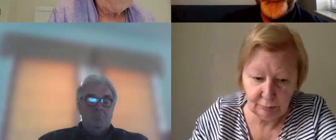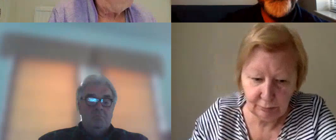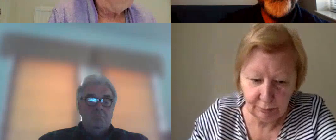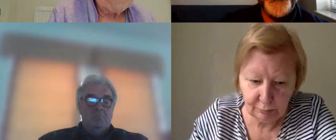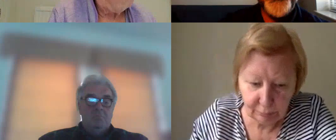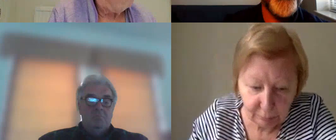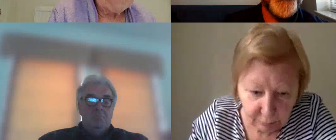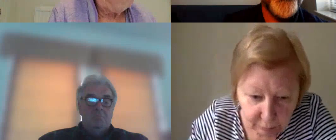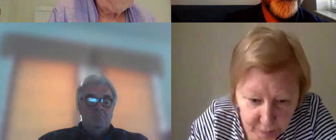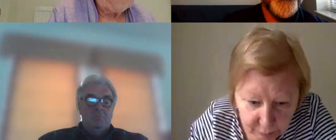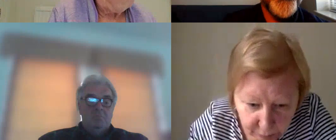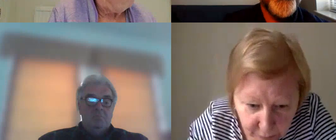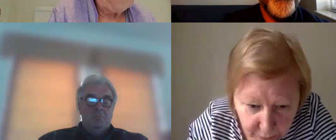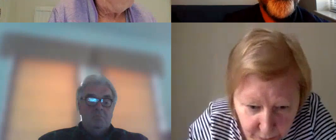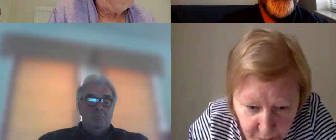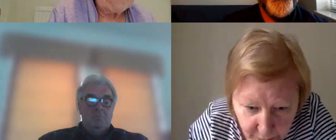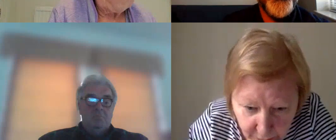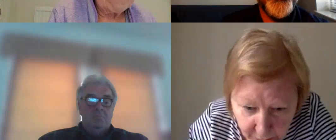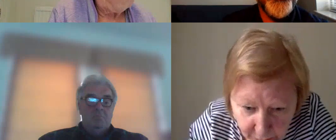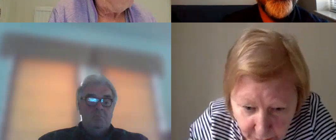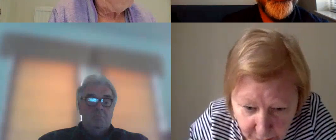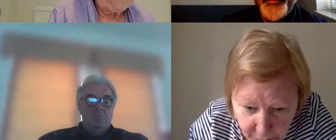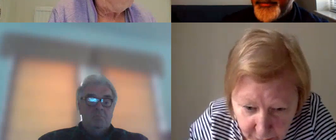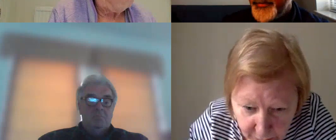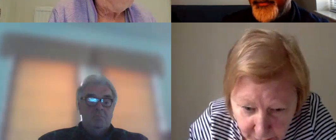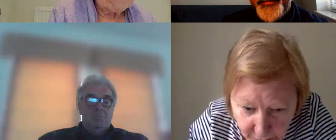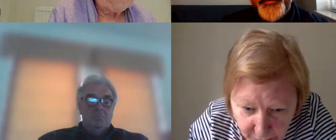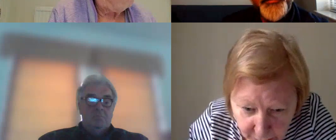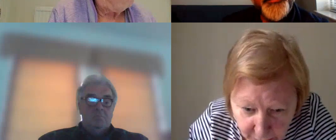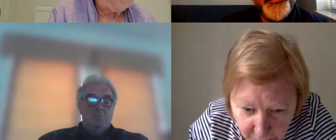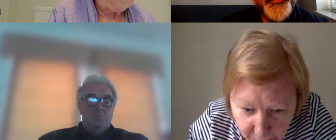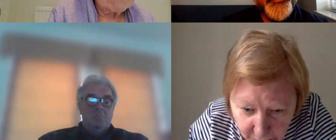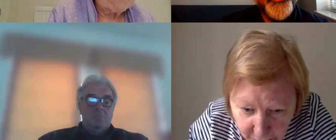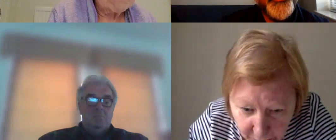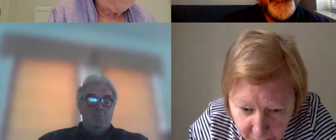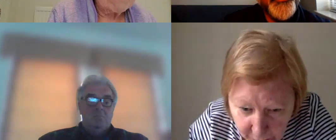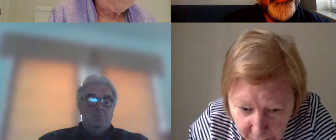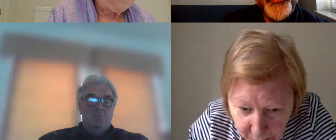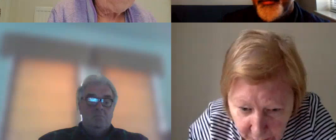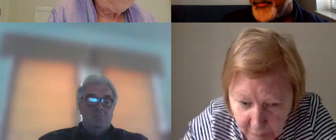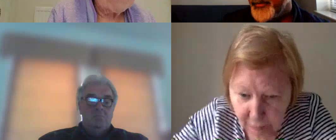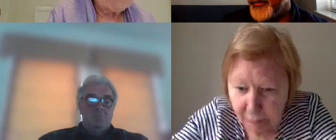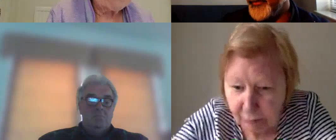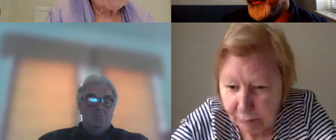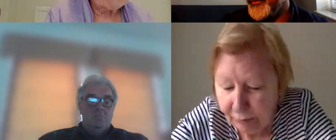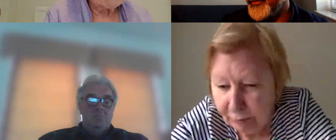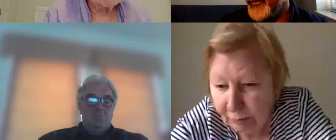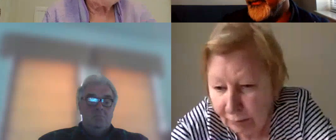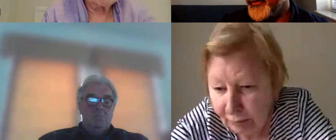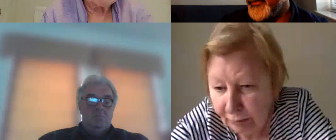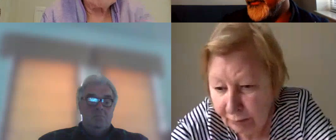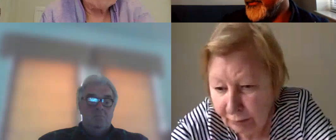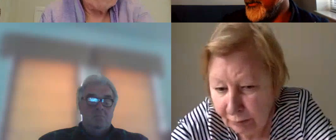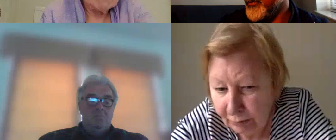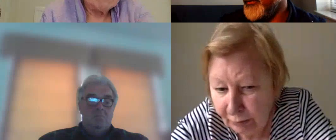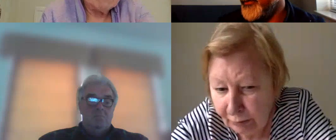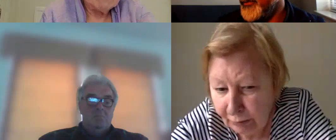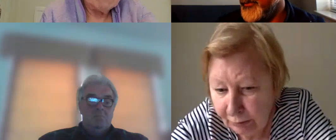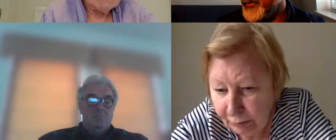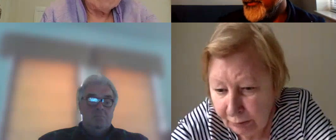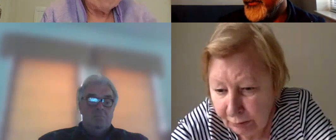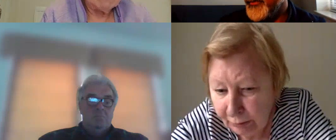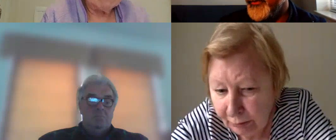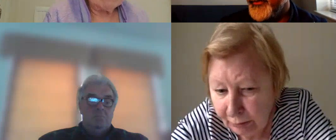I appreciate that some who are viewing the recording might not have been able to attend today, but if there are any questions arising from